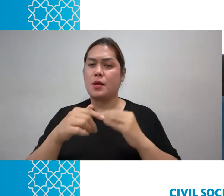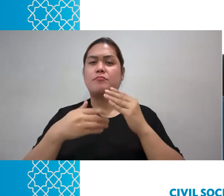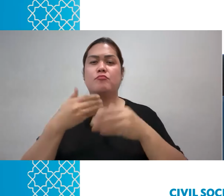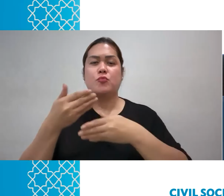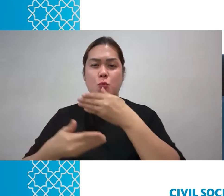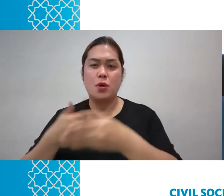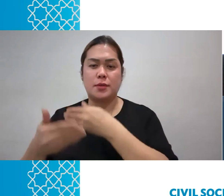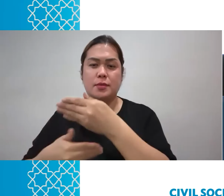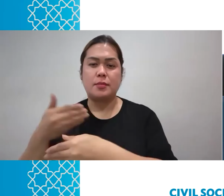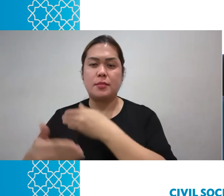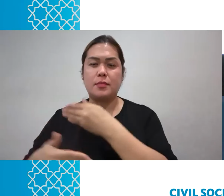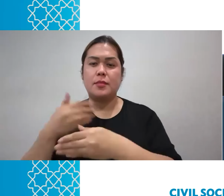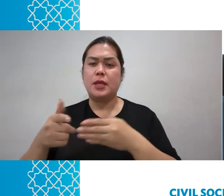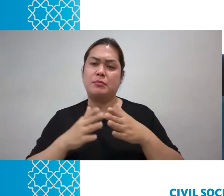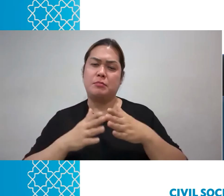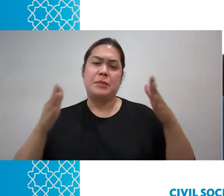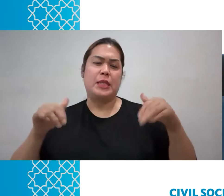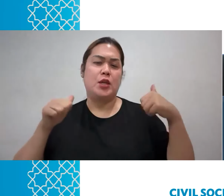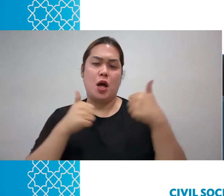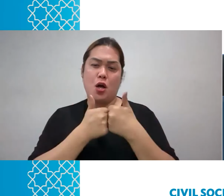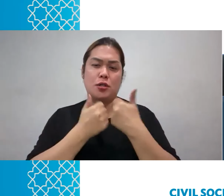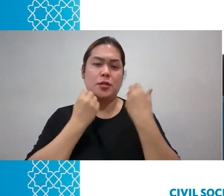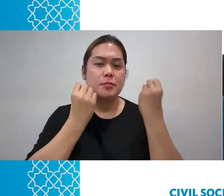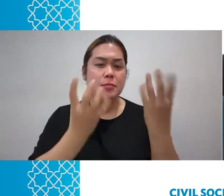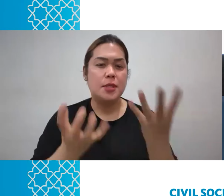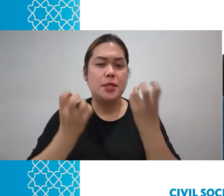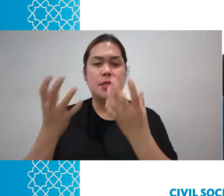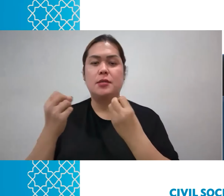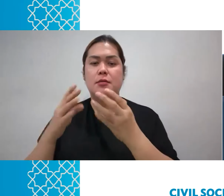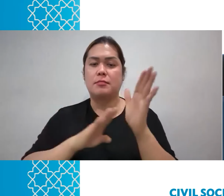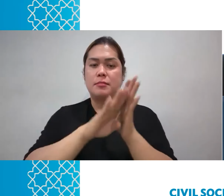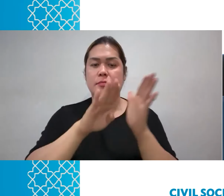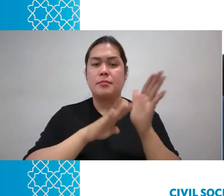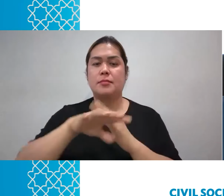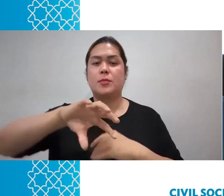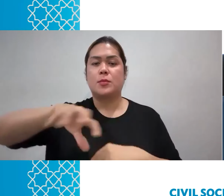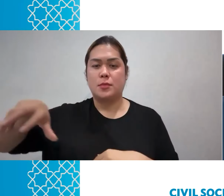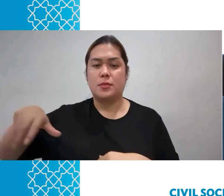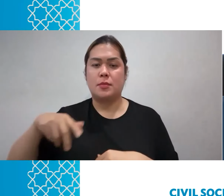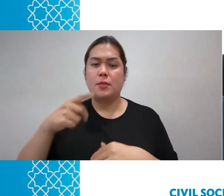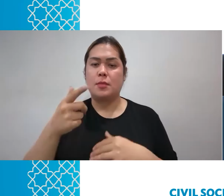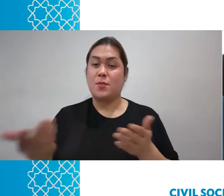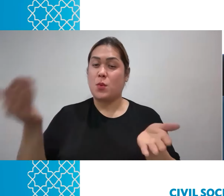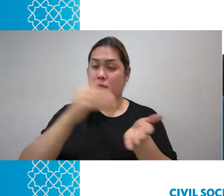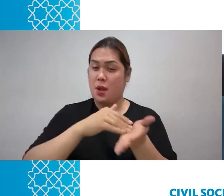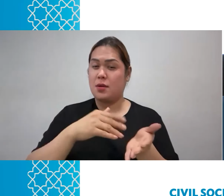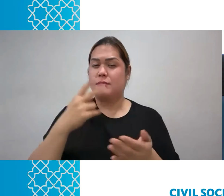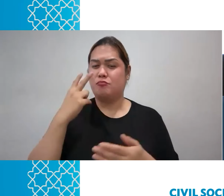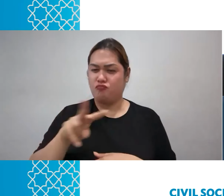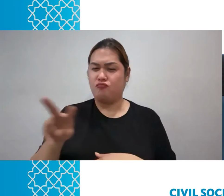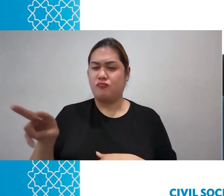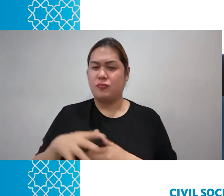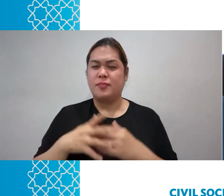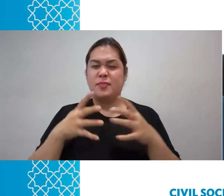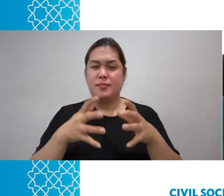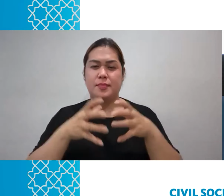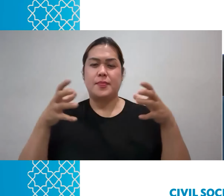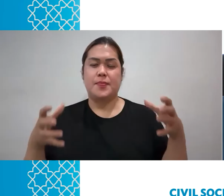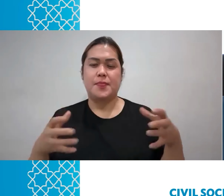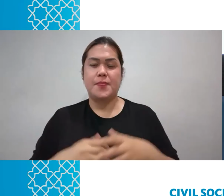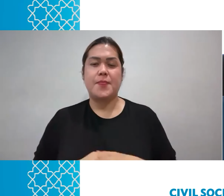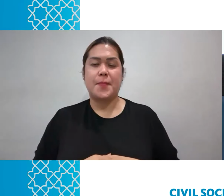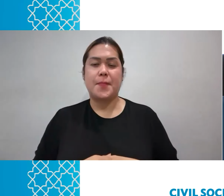challenge in many of the development countries. So for me, again, looking at it, this is a huge, area